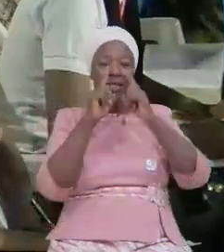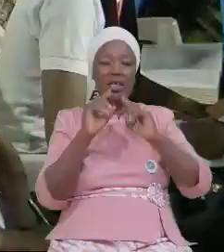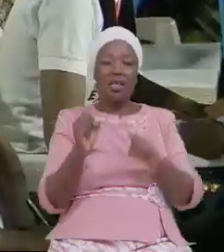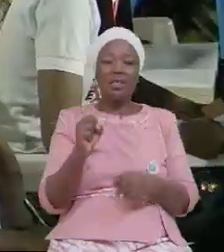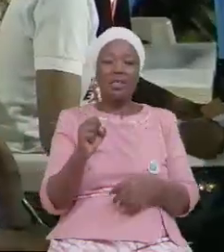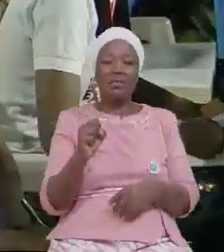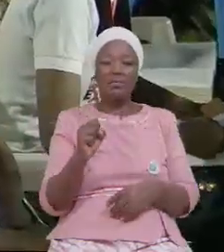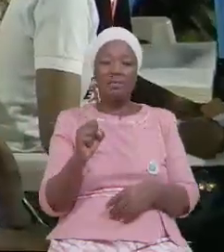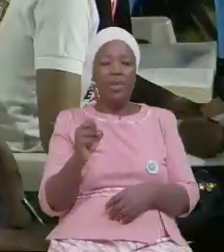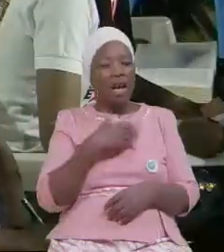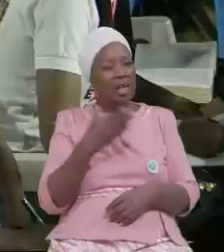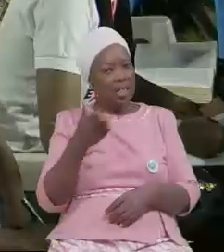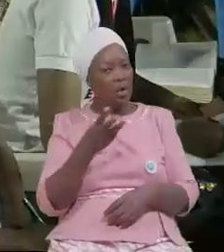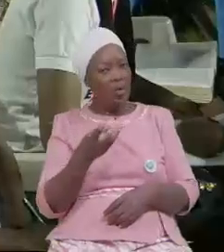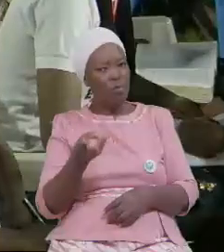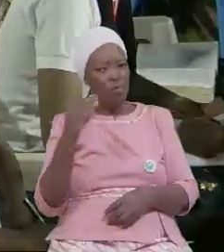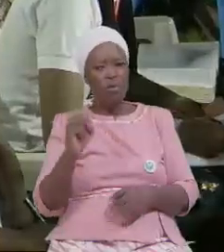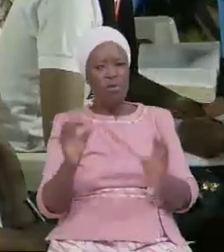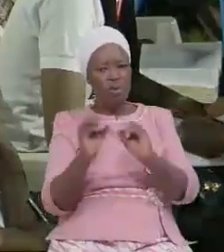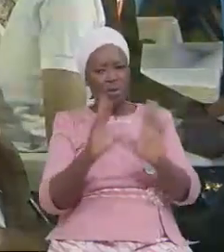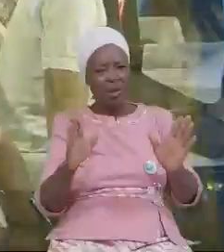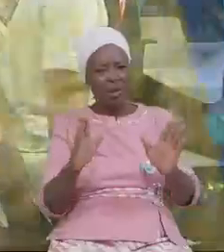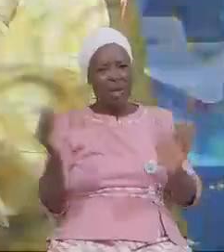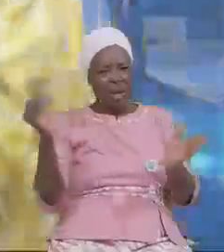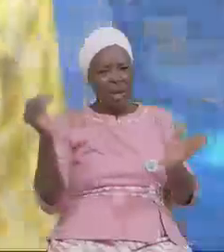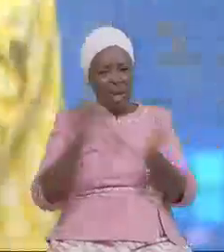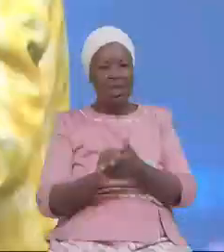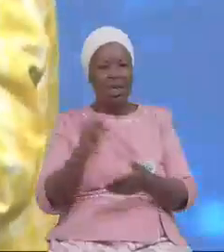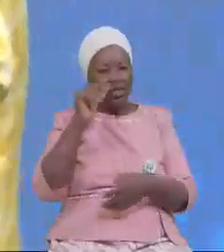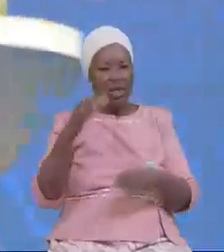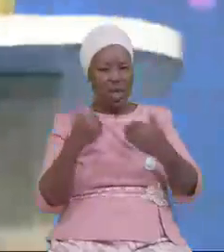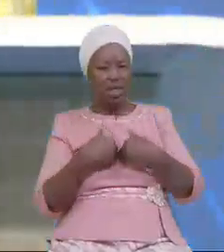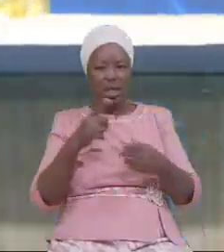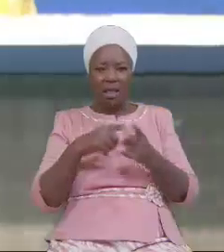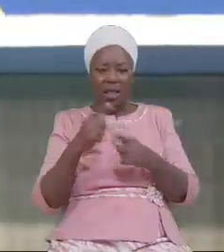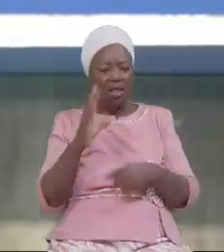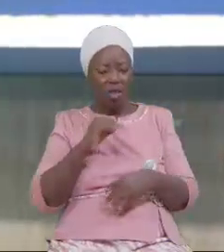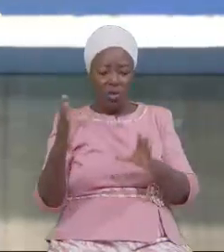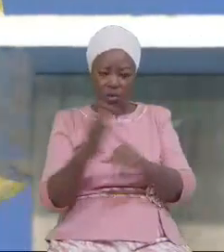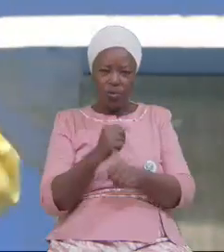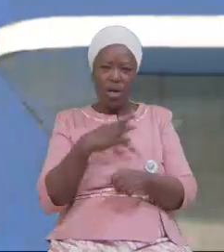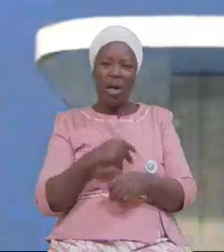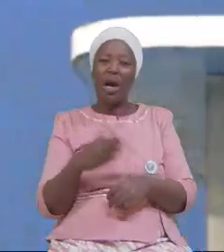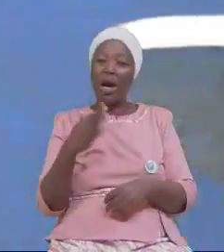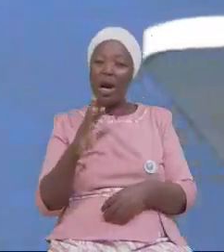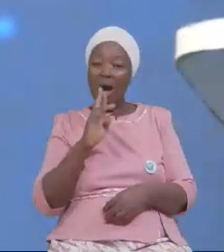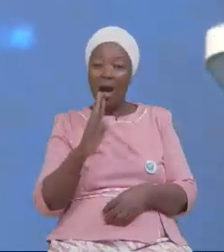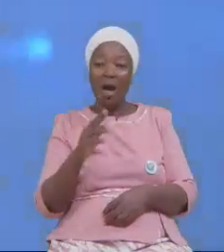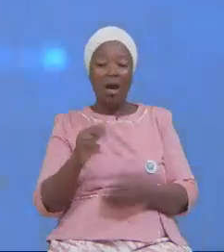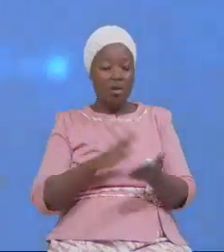was nothing else she had. And then she took her beauty, her